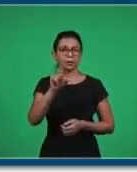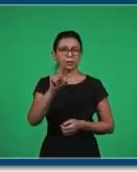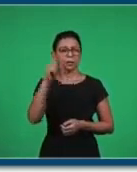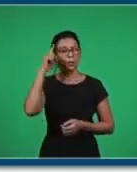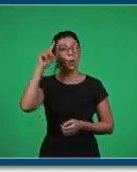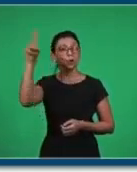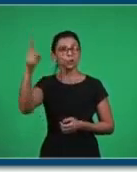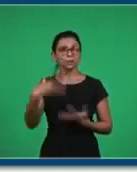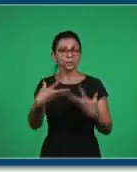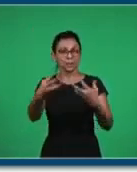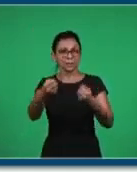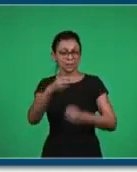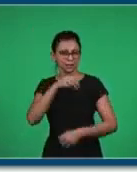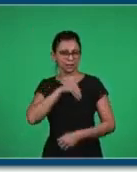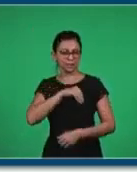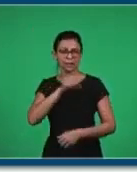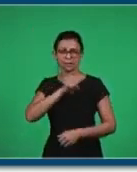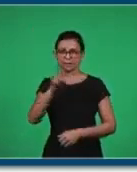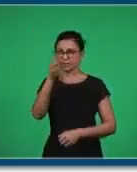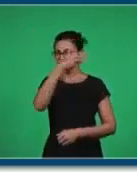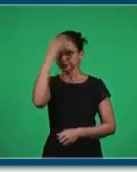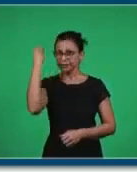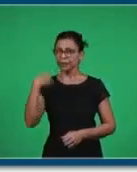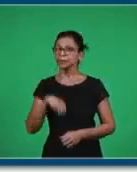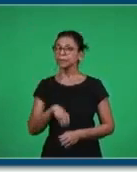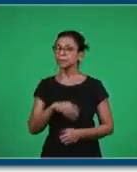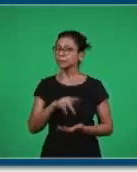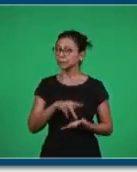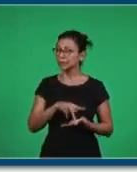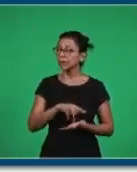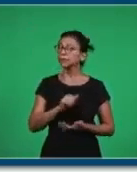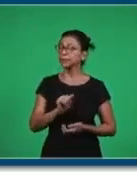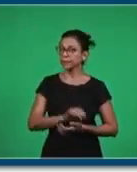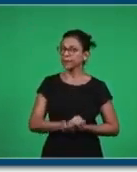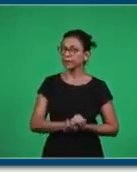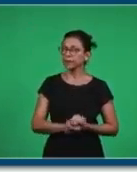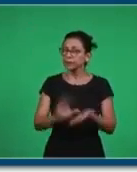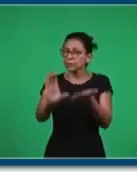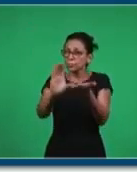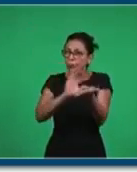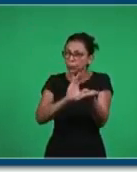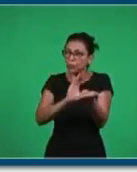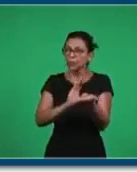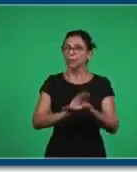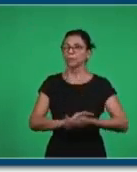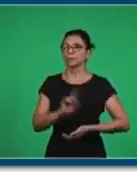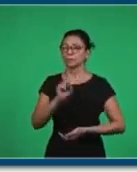Here it is. On the January 4th